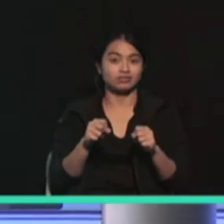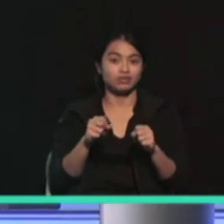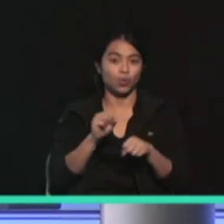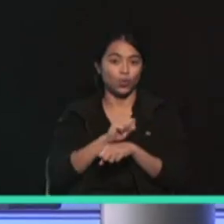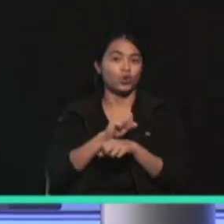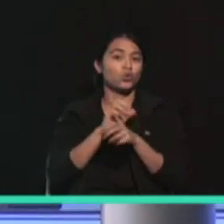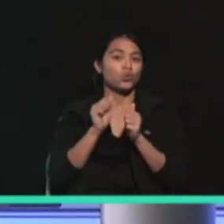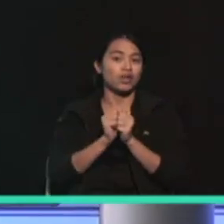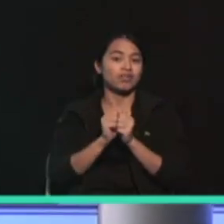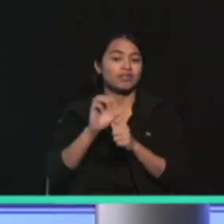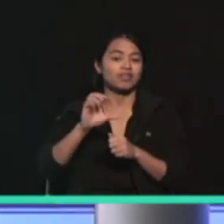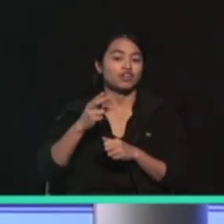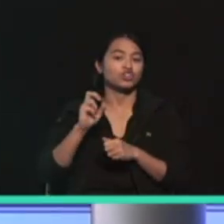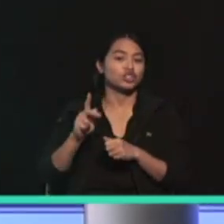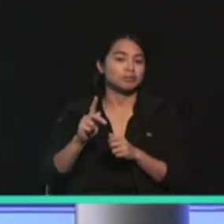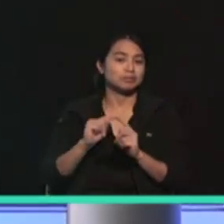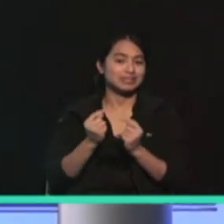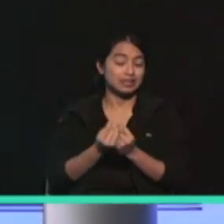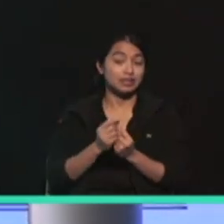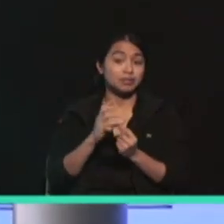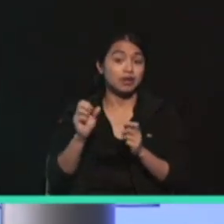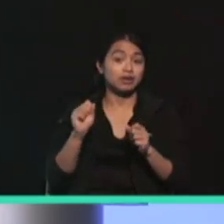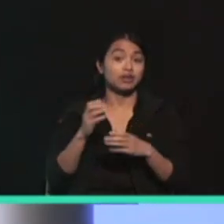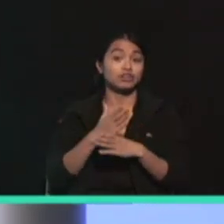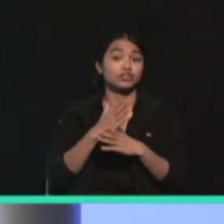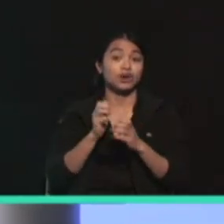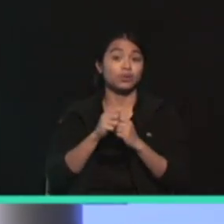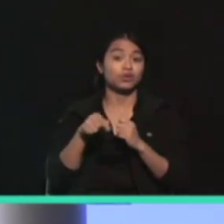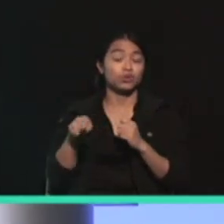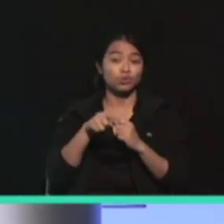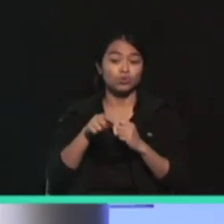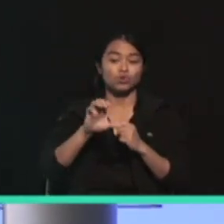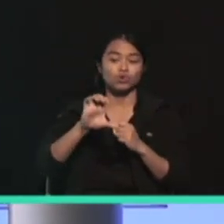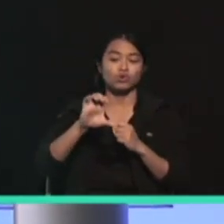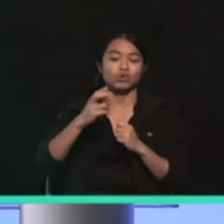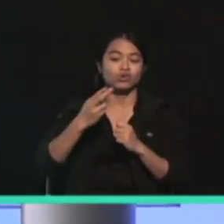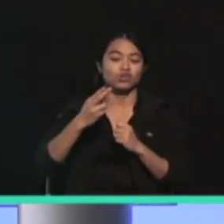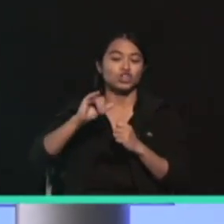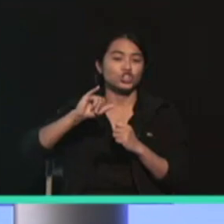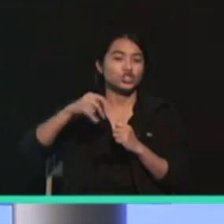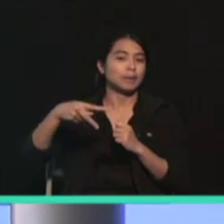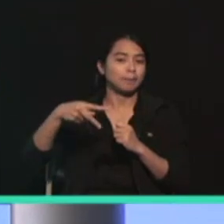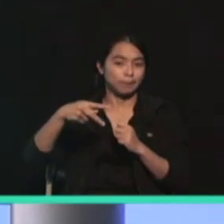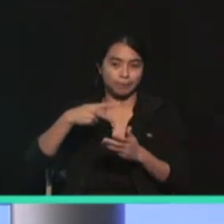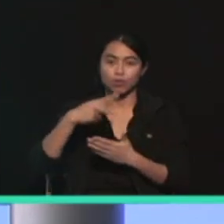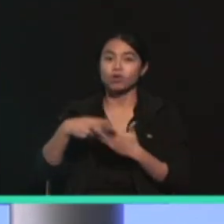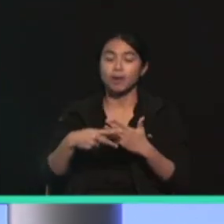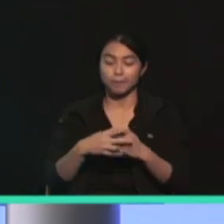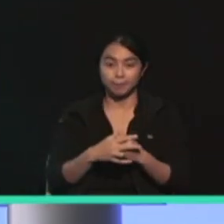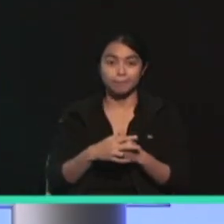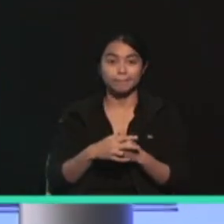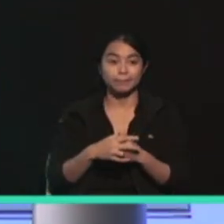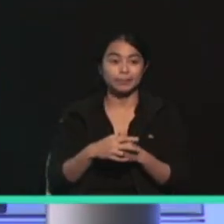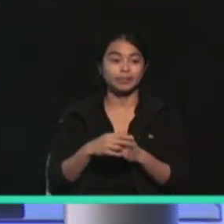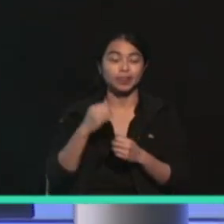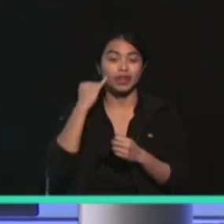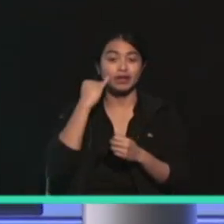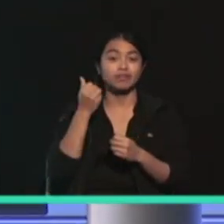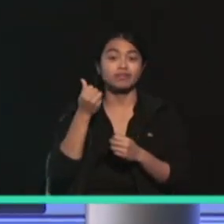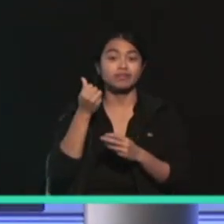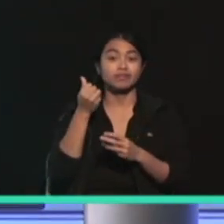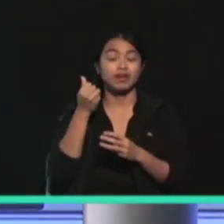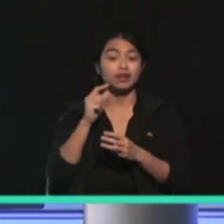and also to be able to share with you about CHIP, the CHIP program. Now, just in case anybody